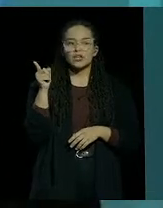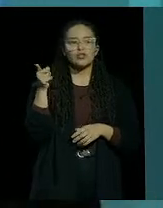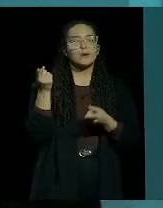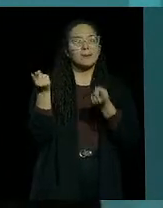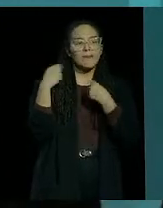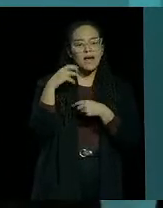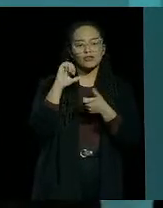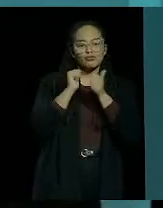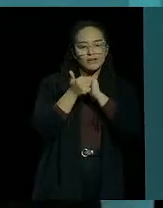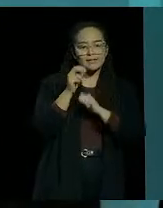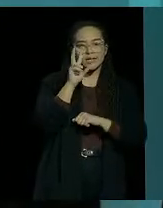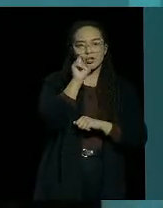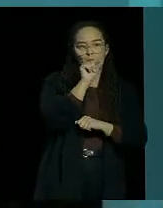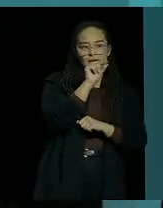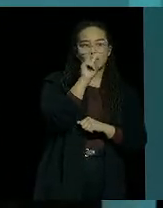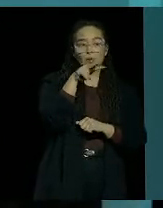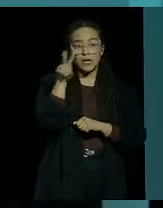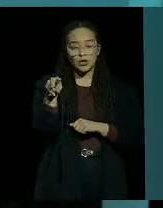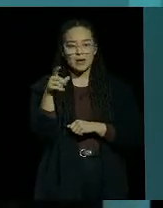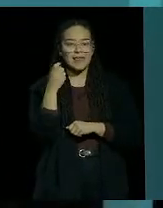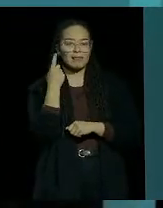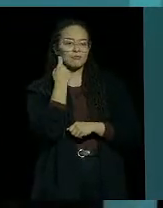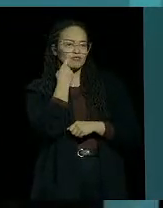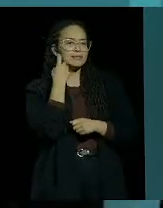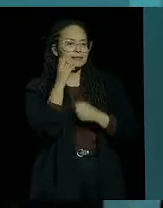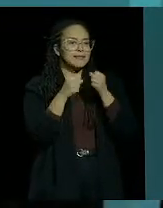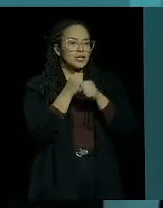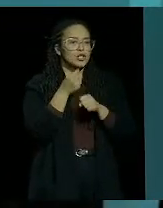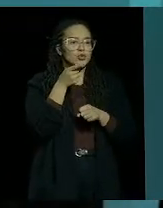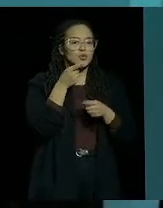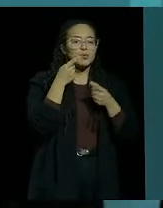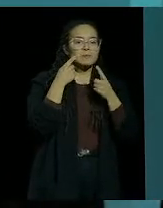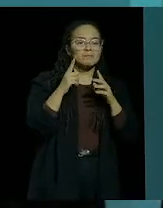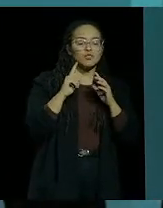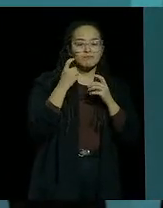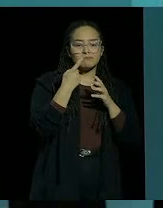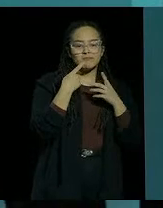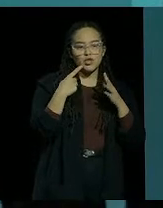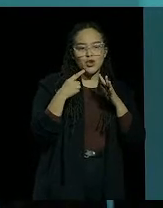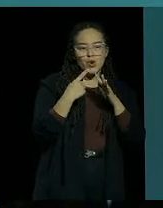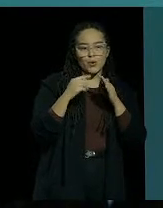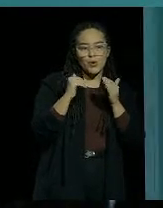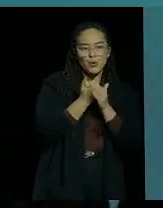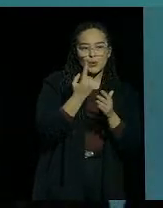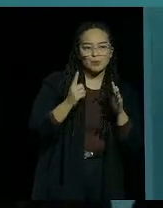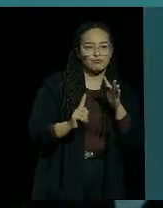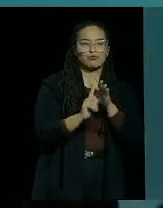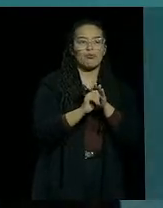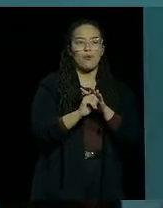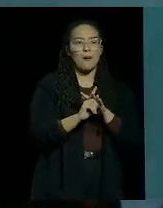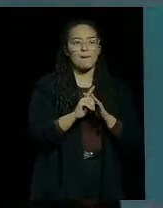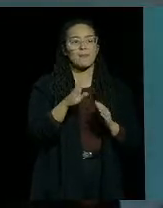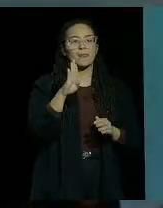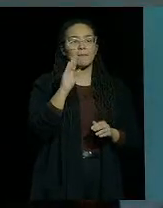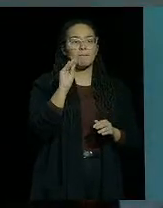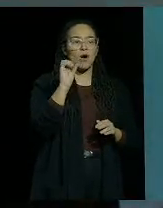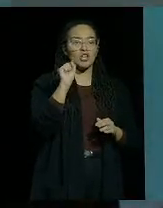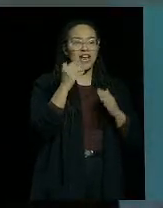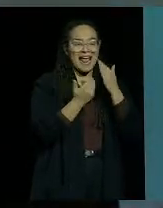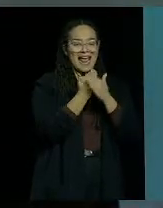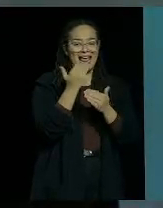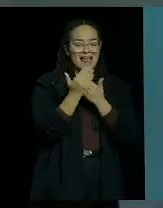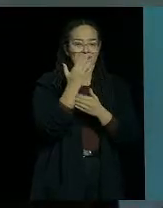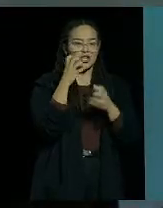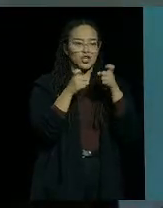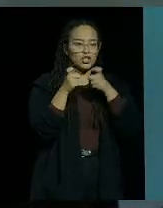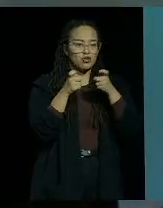in 2022. And this past year, you debuted the Bosch hand control system for braking. I think we'd be really interested to hear a little bit more